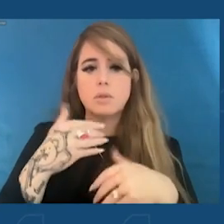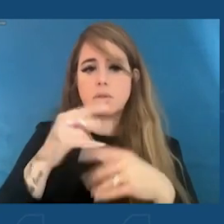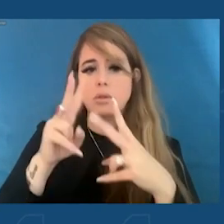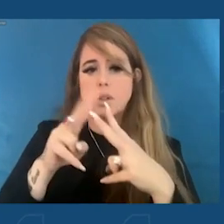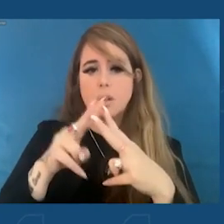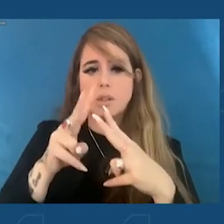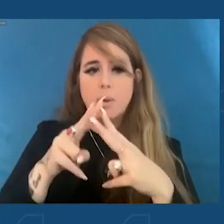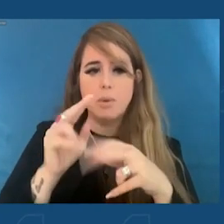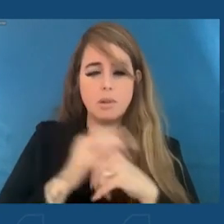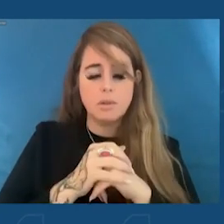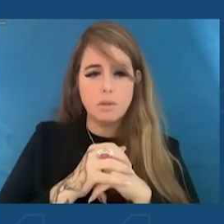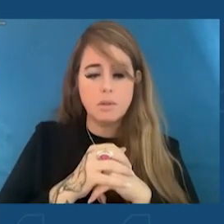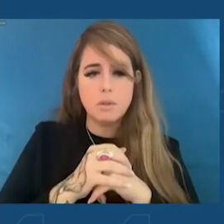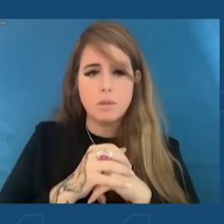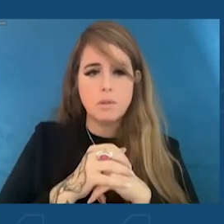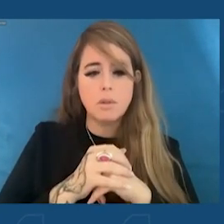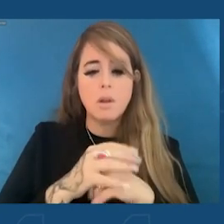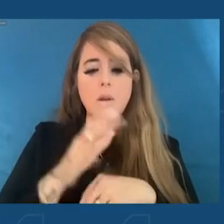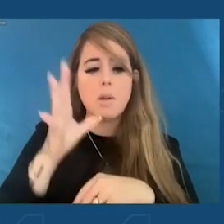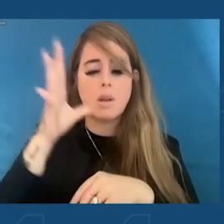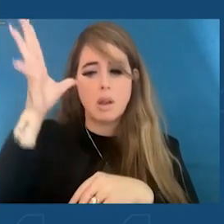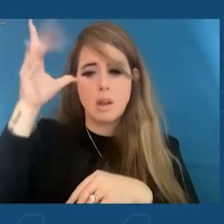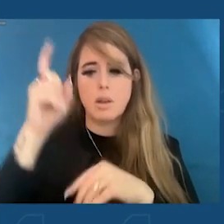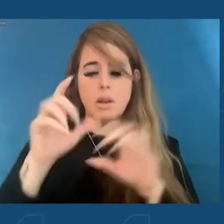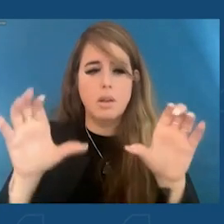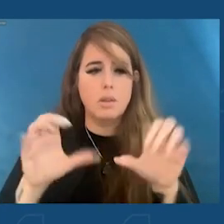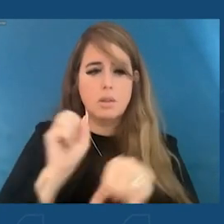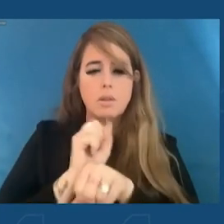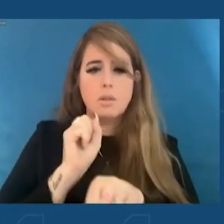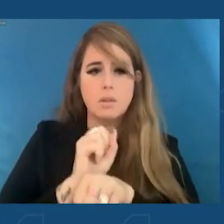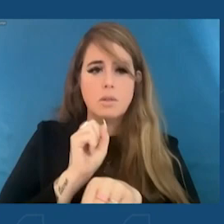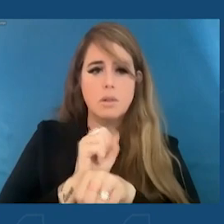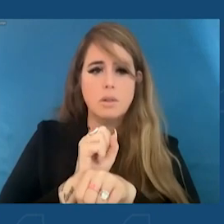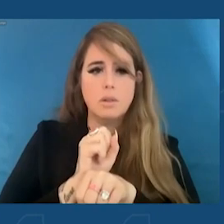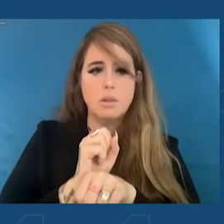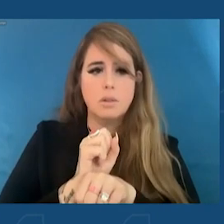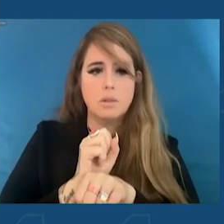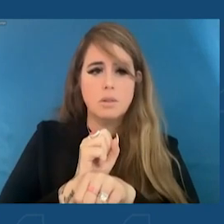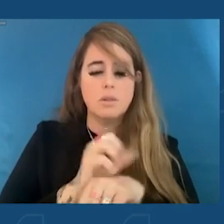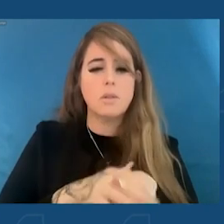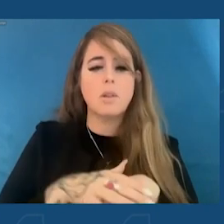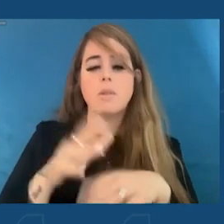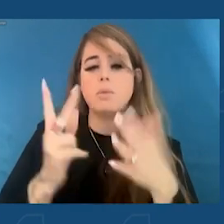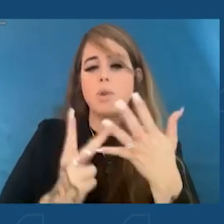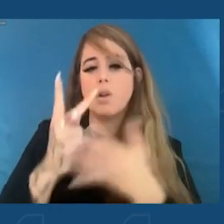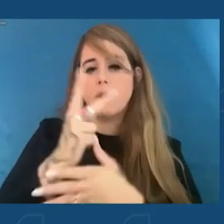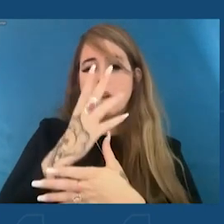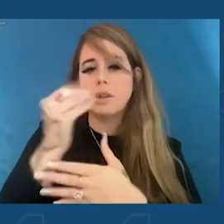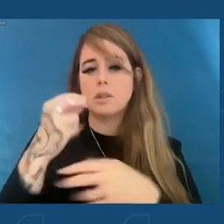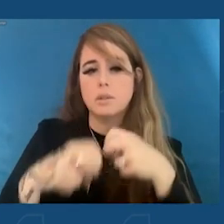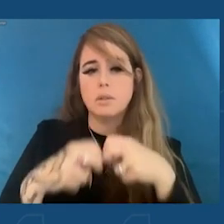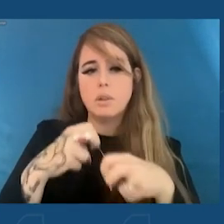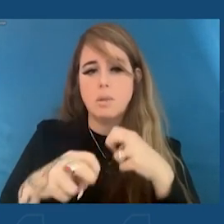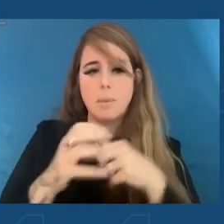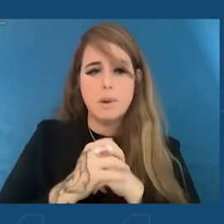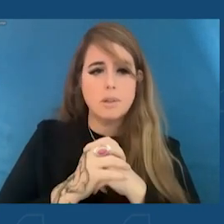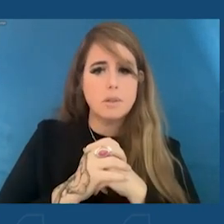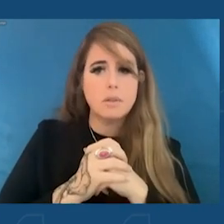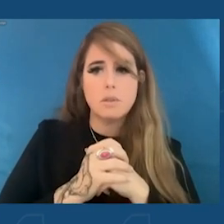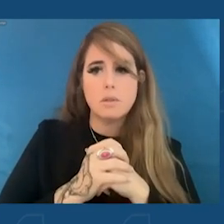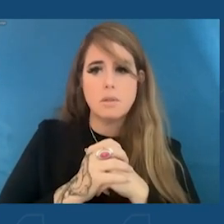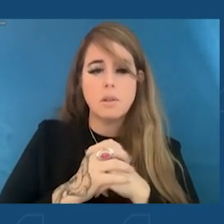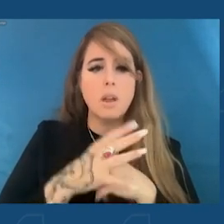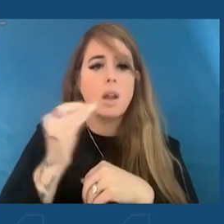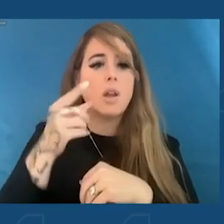both mom and dad, have to work. And child care is a priority, and it's difficult, right? And we